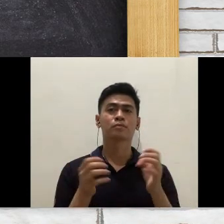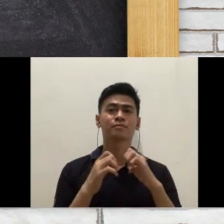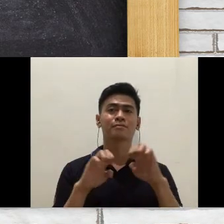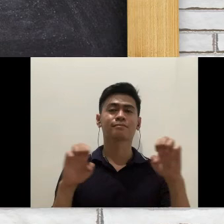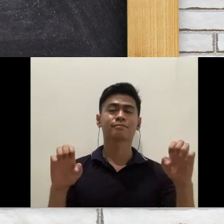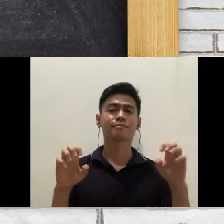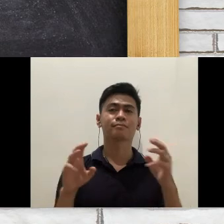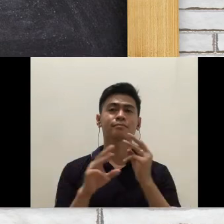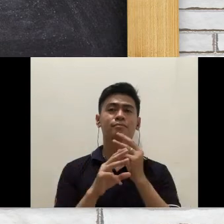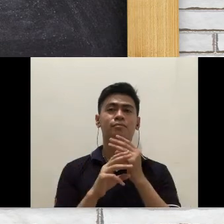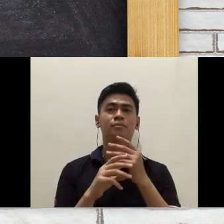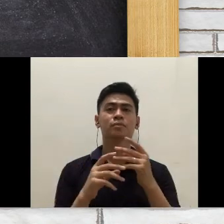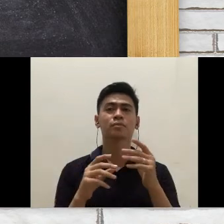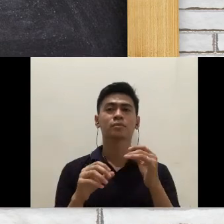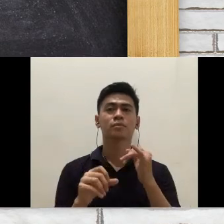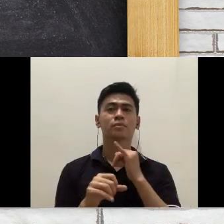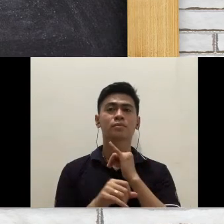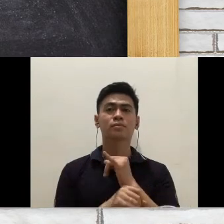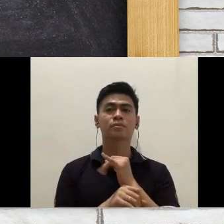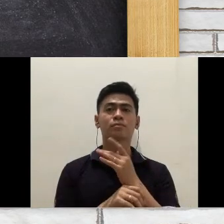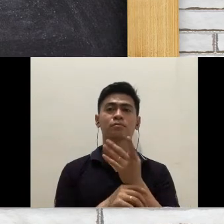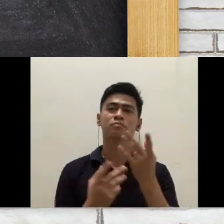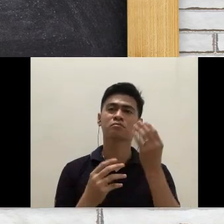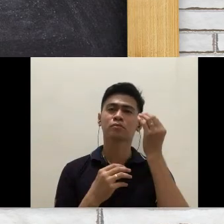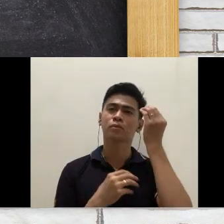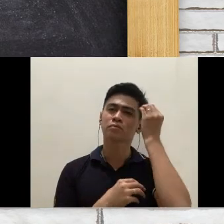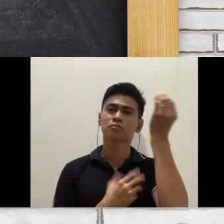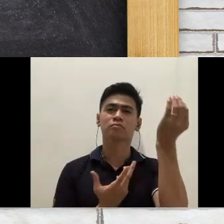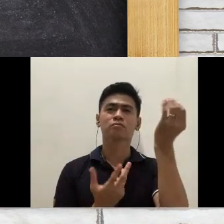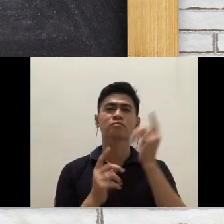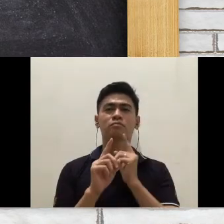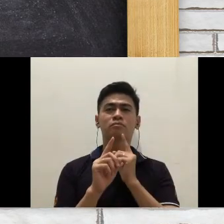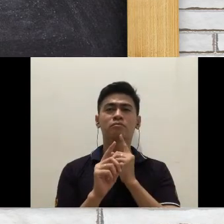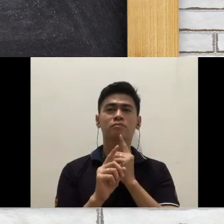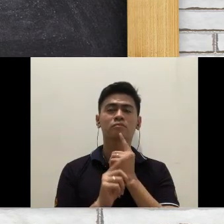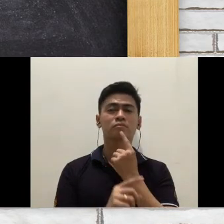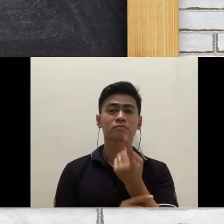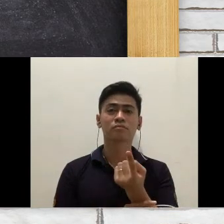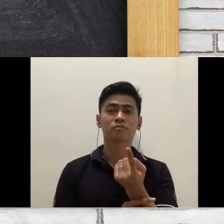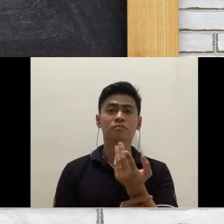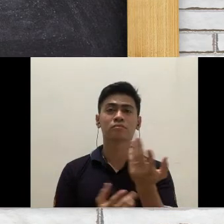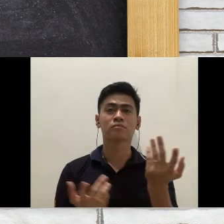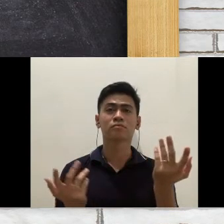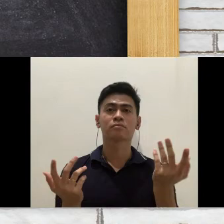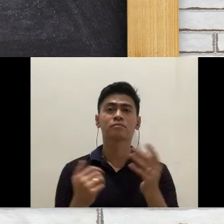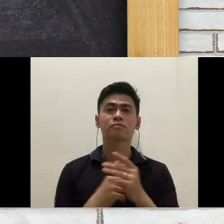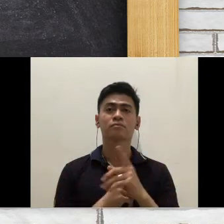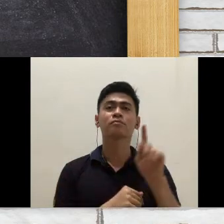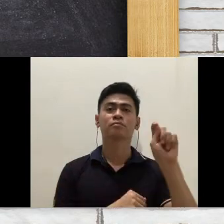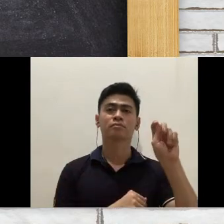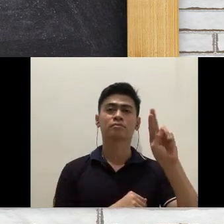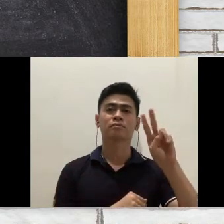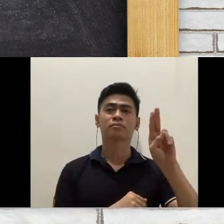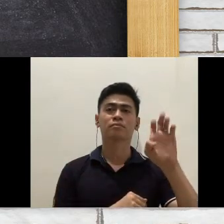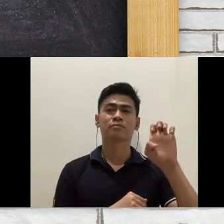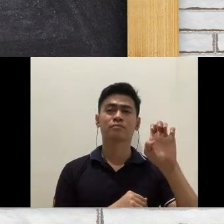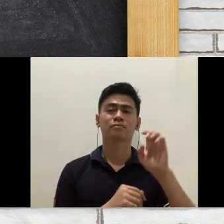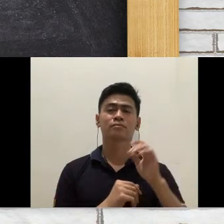True. Number 2. Persuasive essay is composed of opinionated statements.